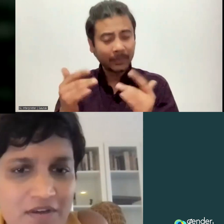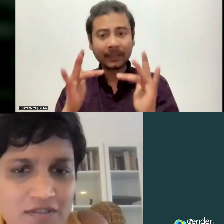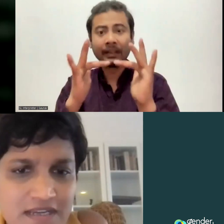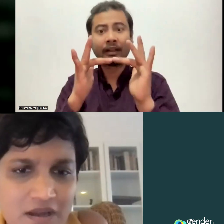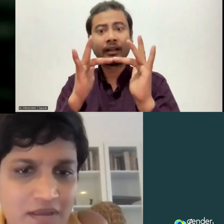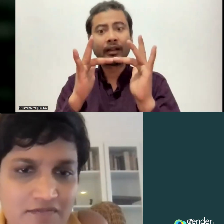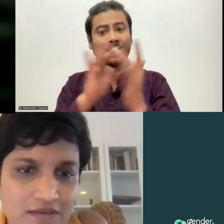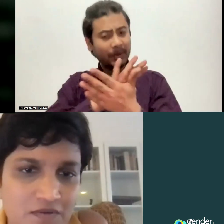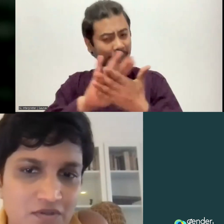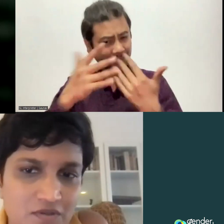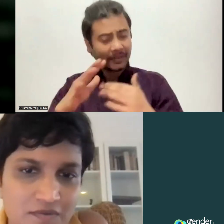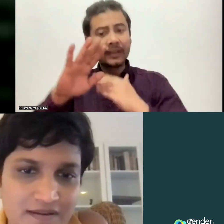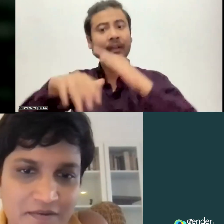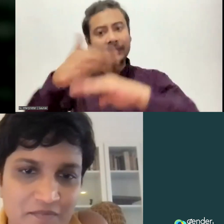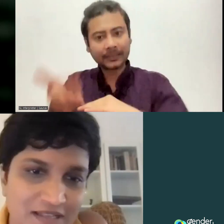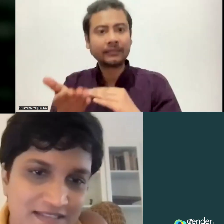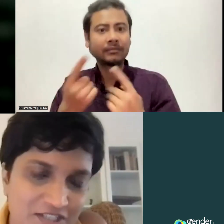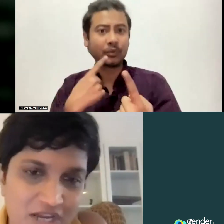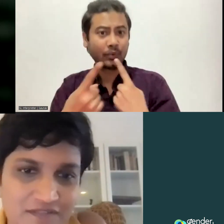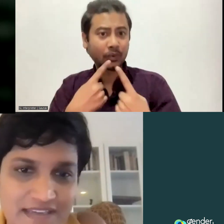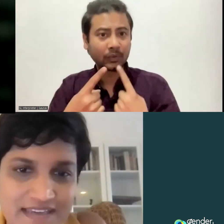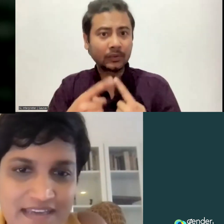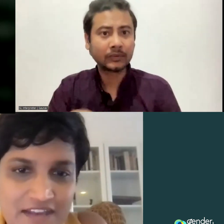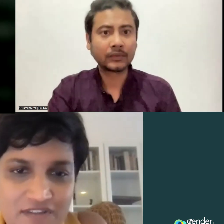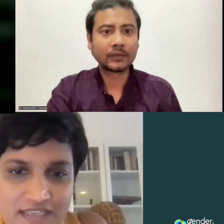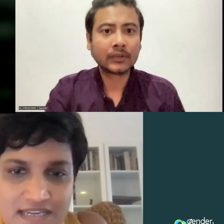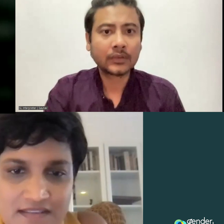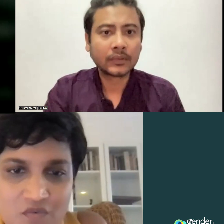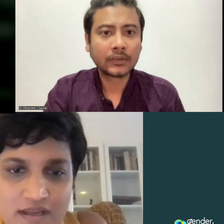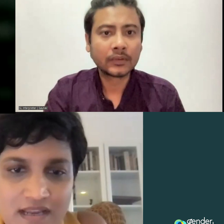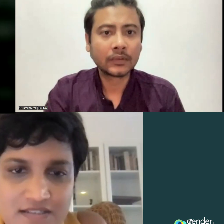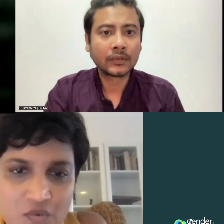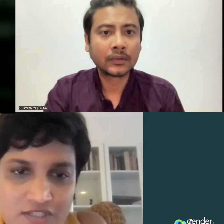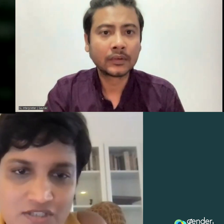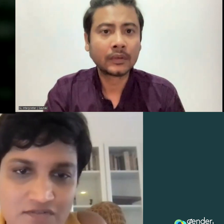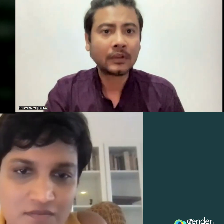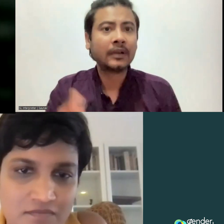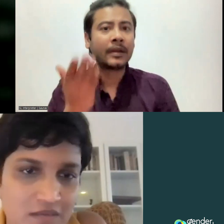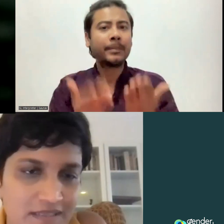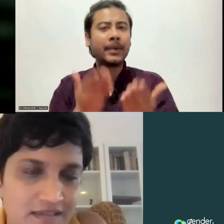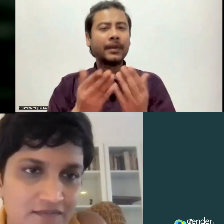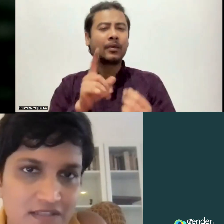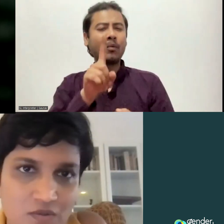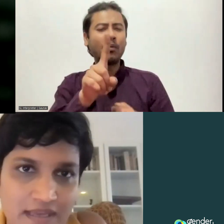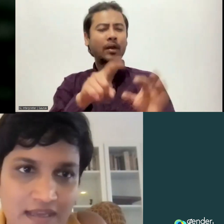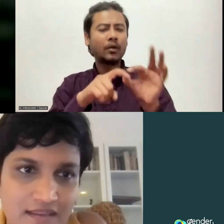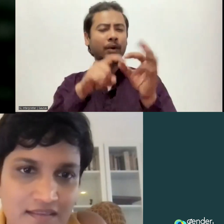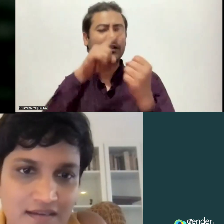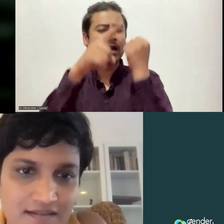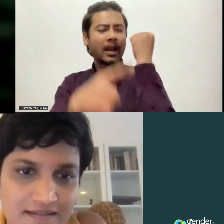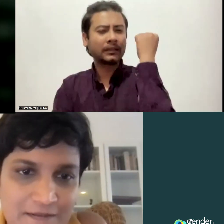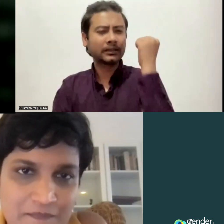I mean, we could take, if I don't know, let's ask Shambhavi. If we can take one last question from Namita, if that's okay.